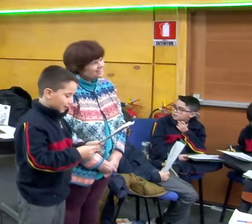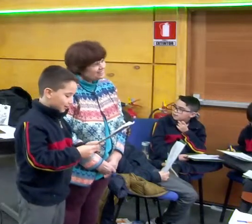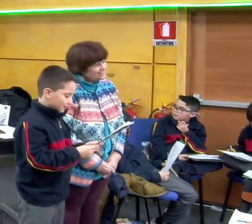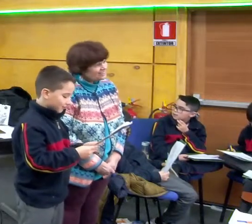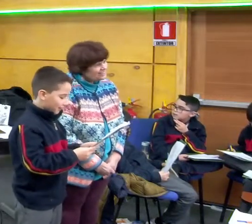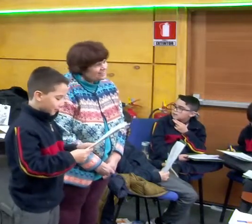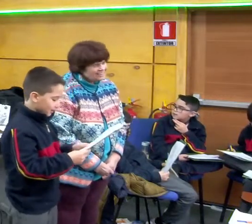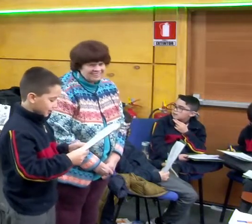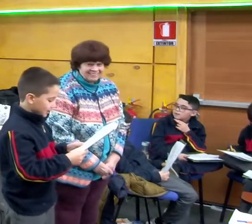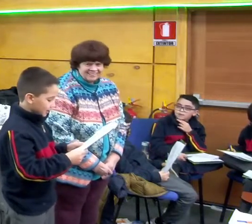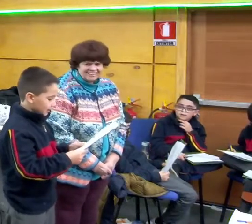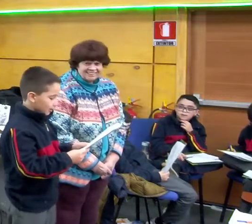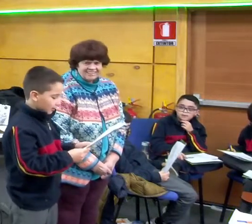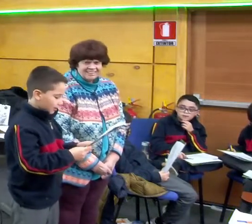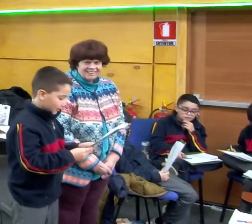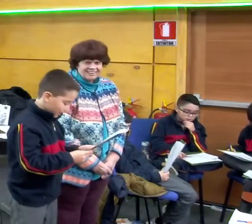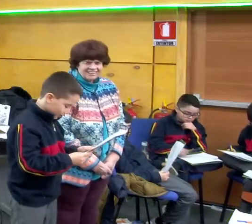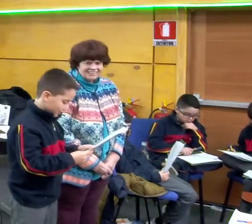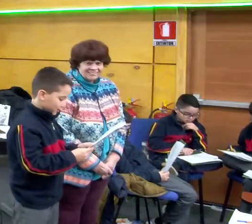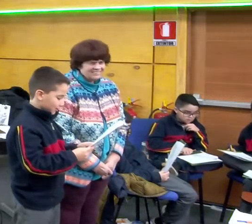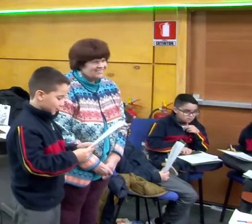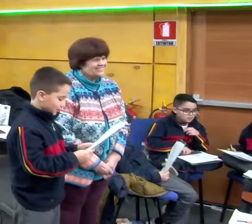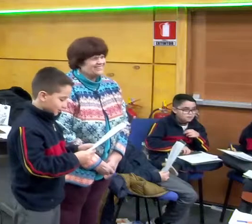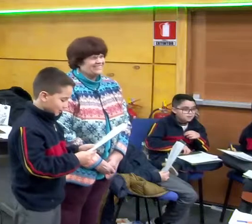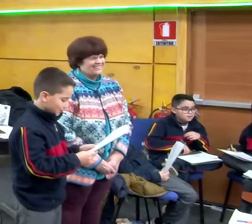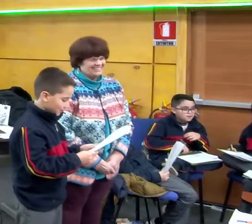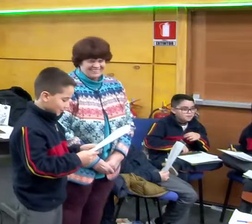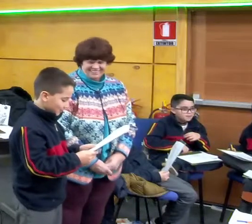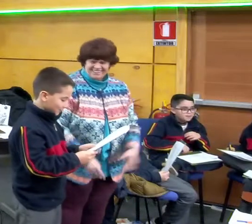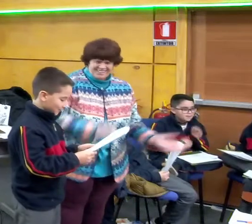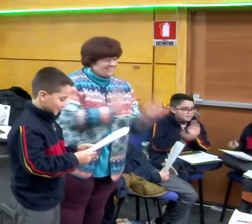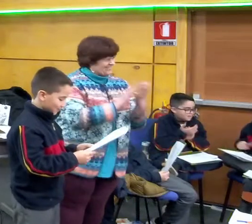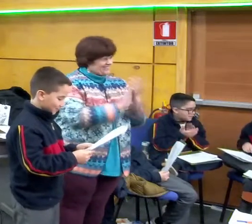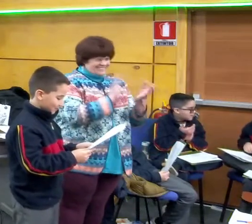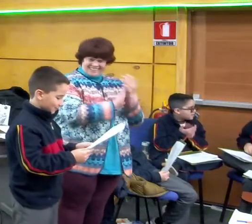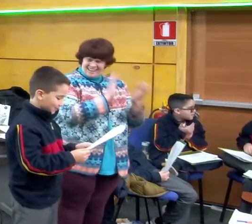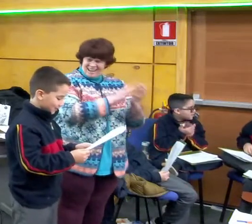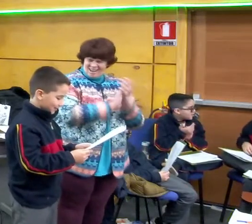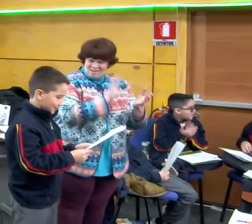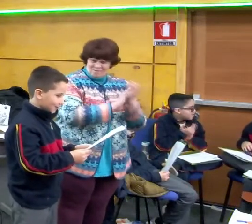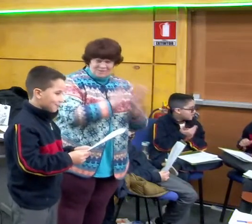my parents' favorite. Wash.